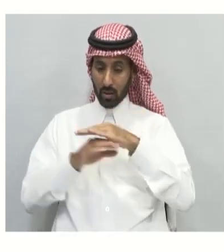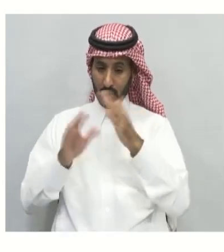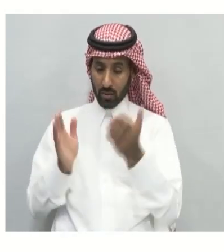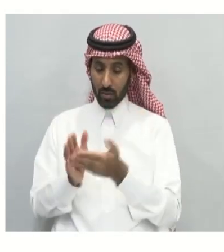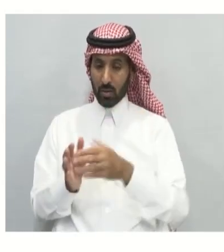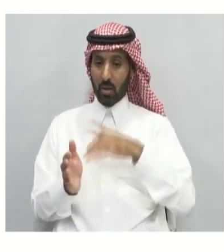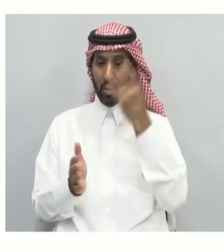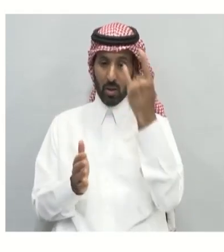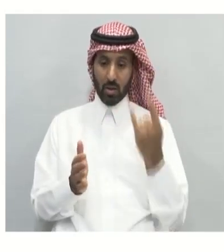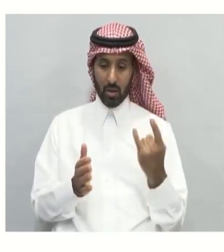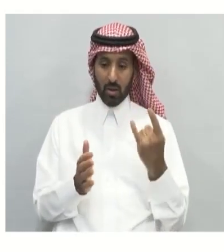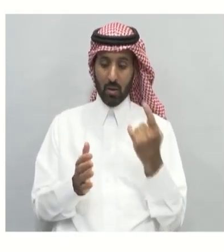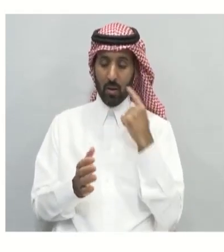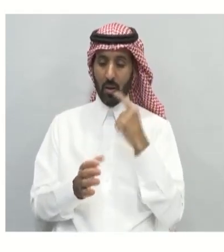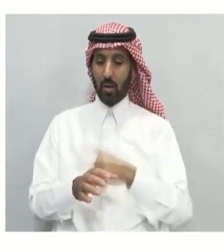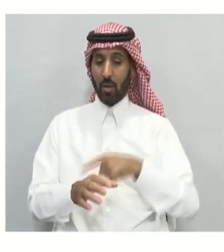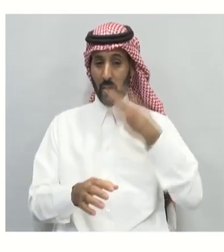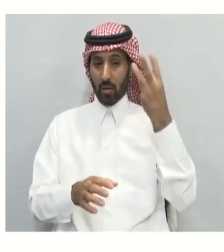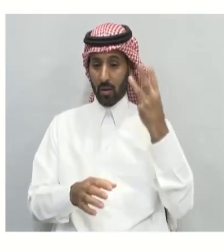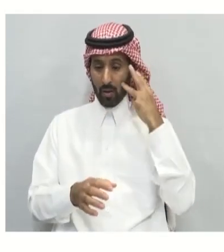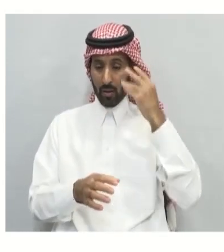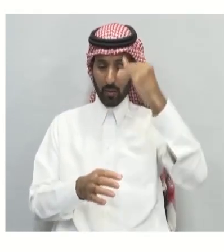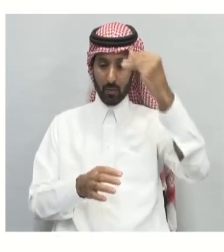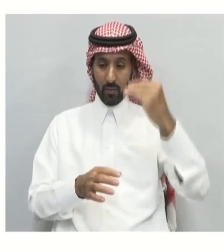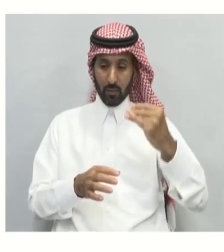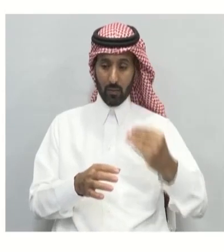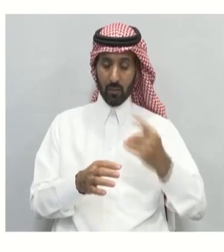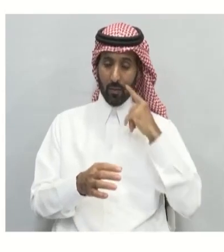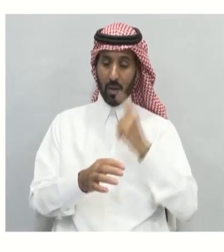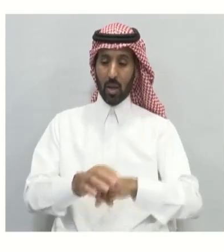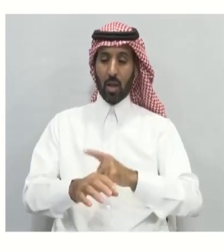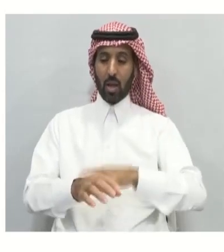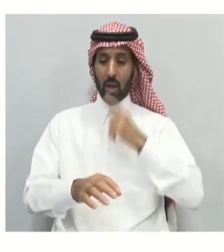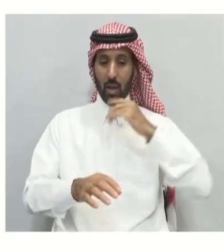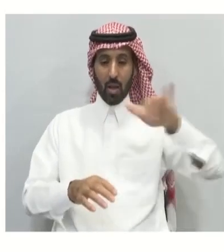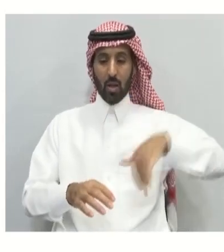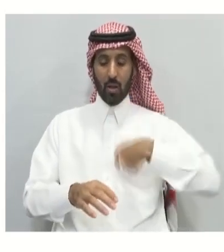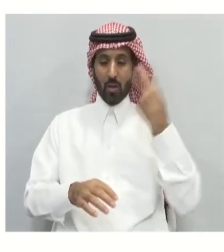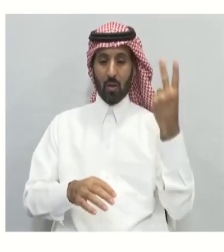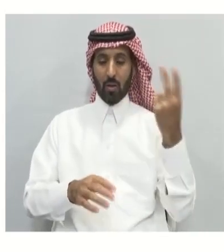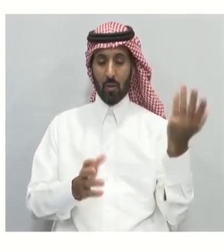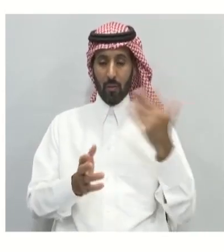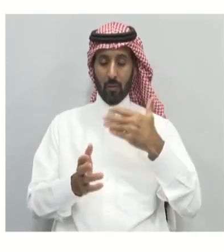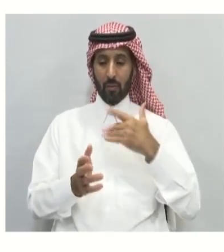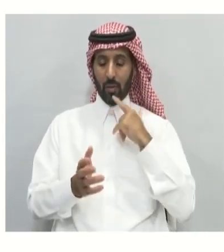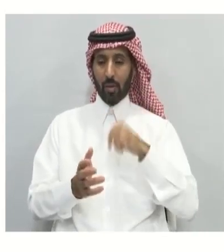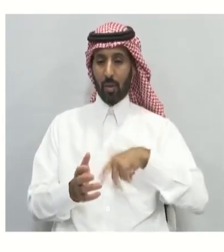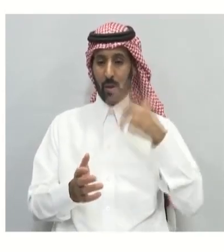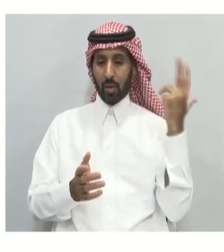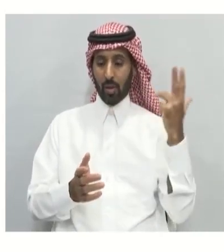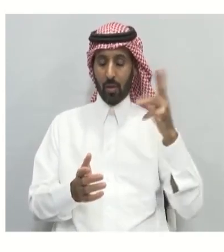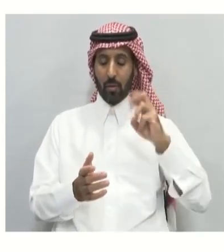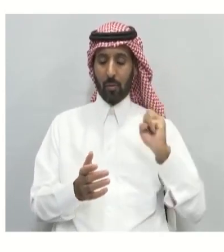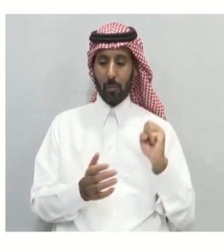10 on the third floor. The visiting hours are from 2 p.m. to 8